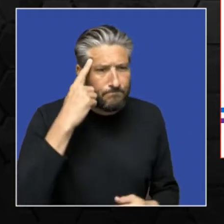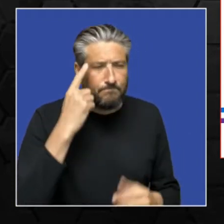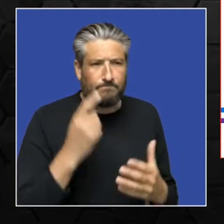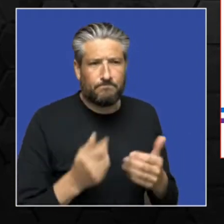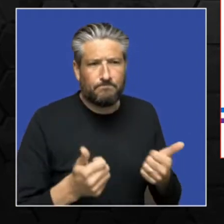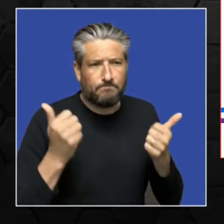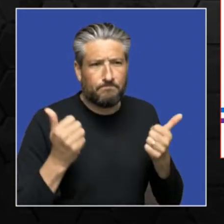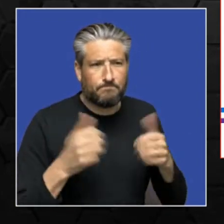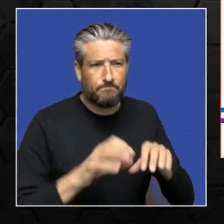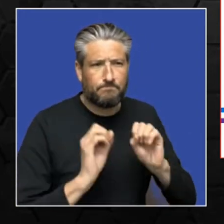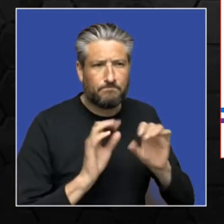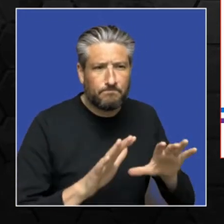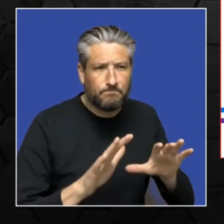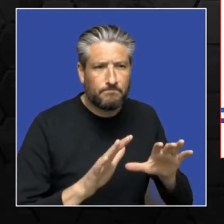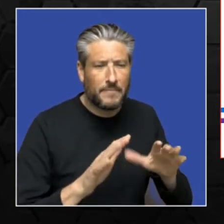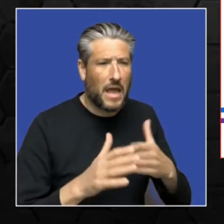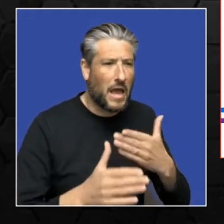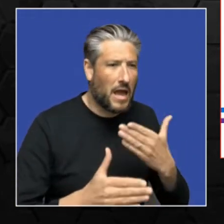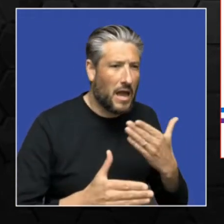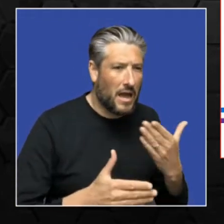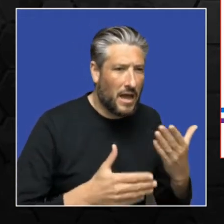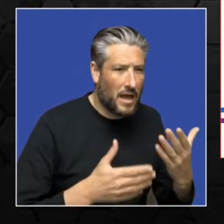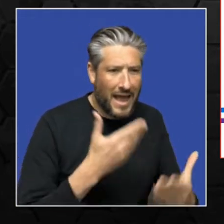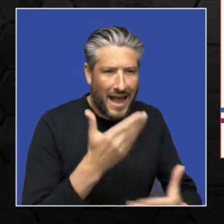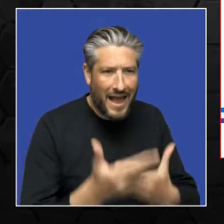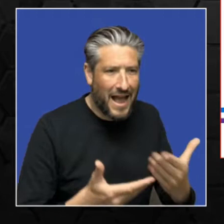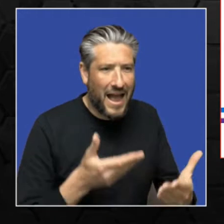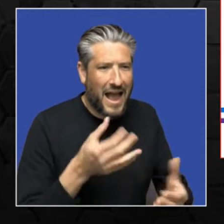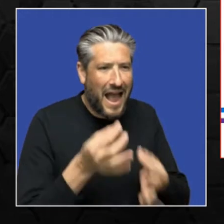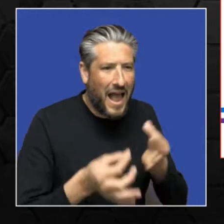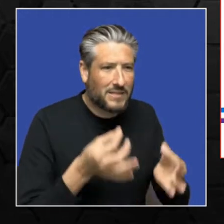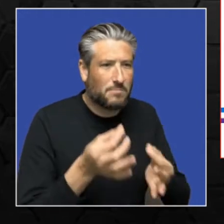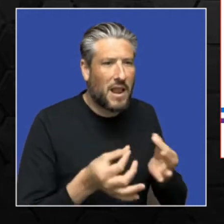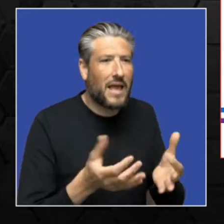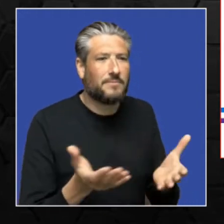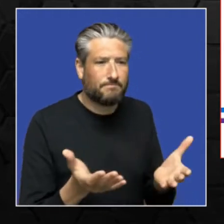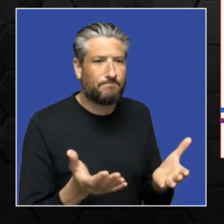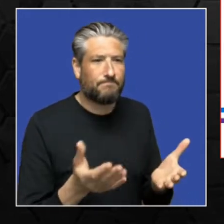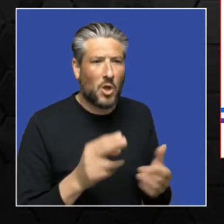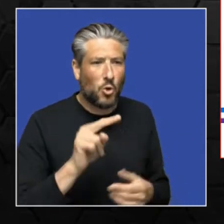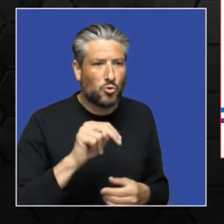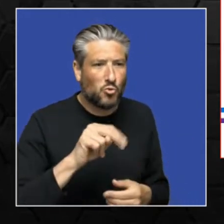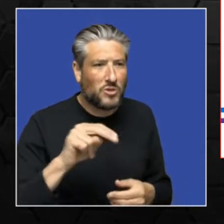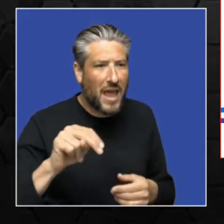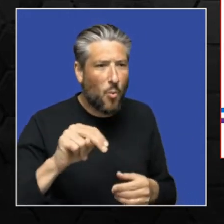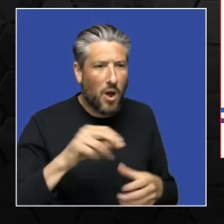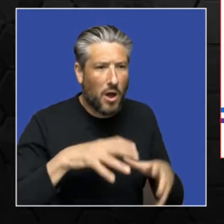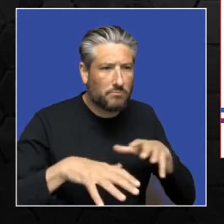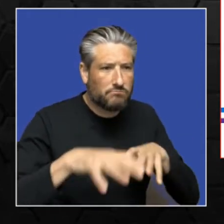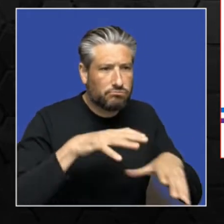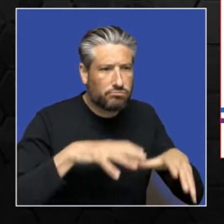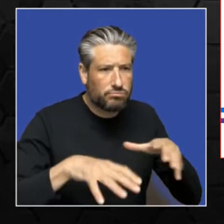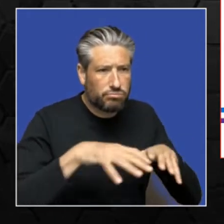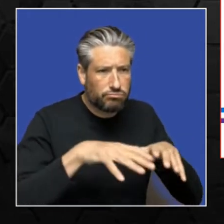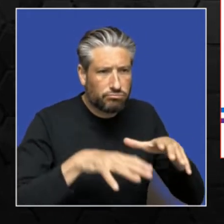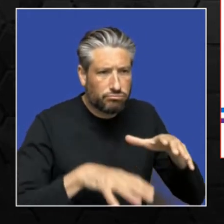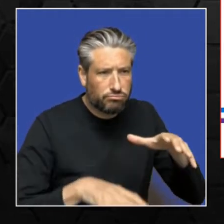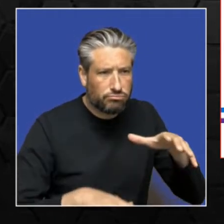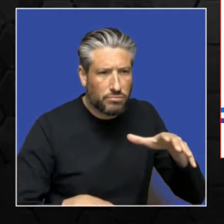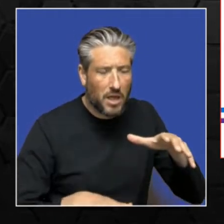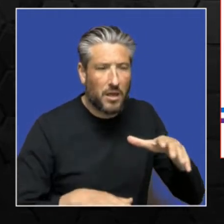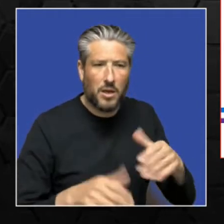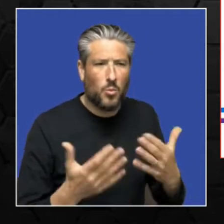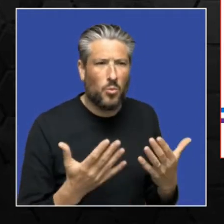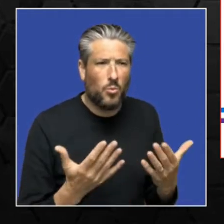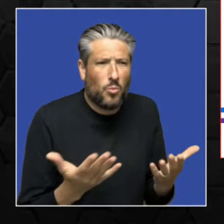are important. So today neural networks, it's it's such a buzzword, and there's everyone's talking